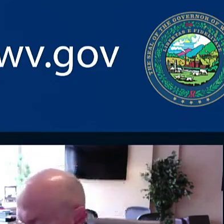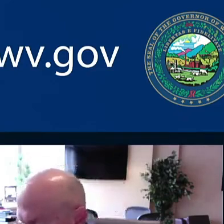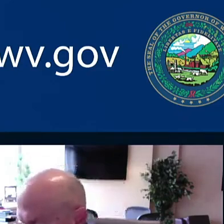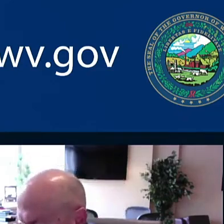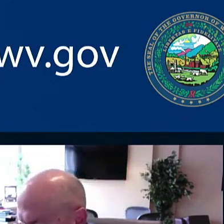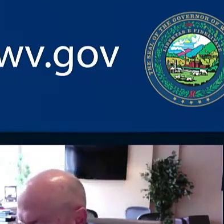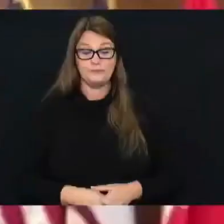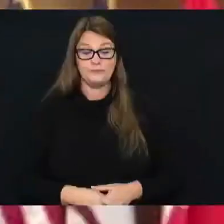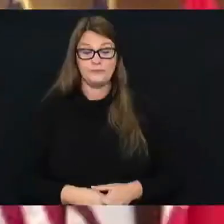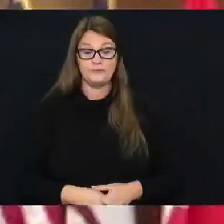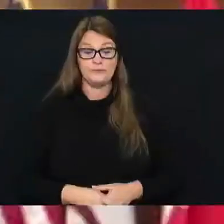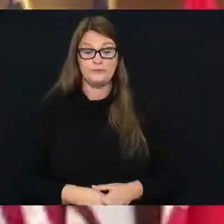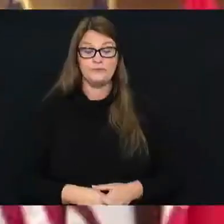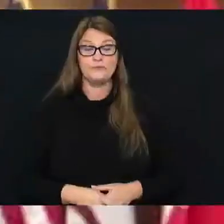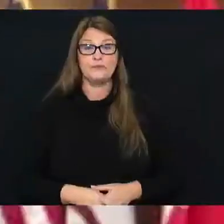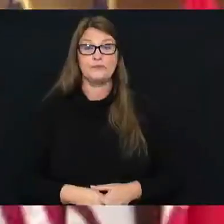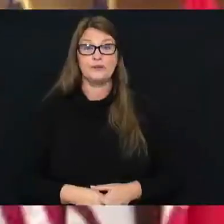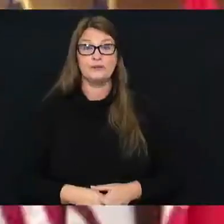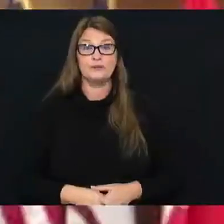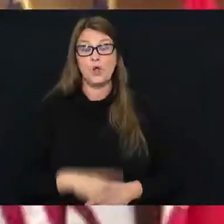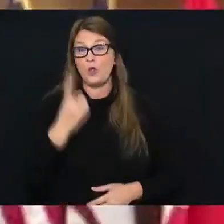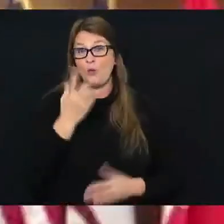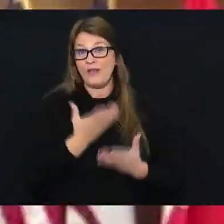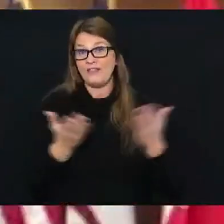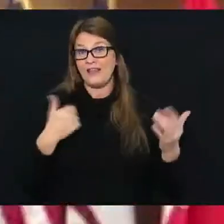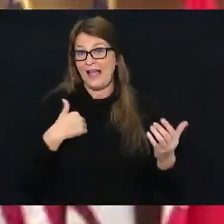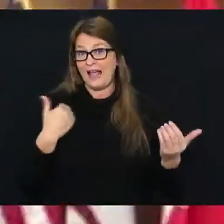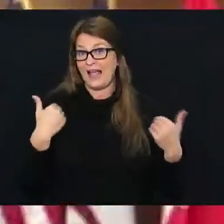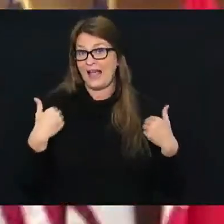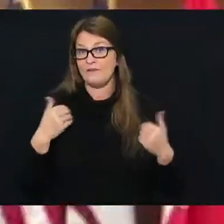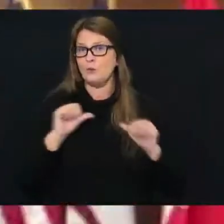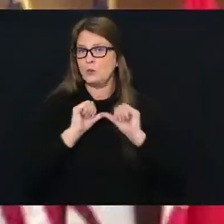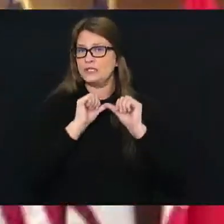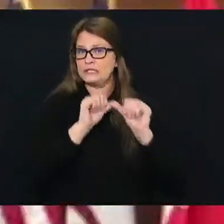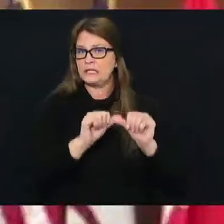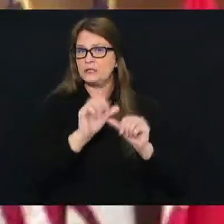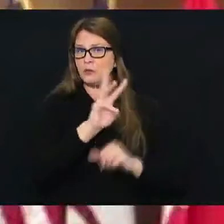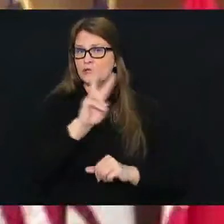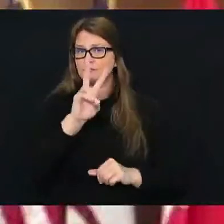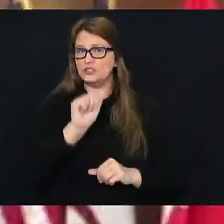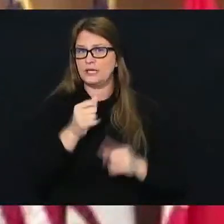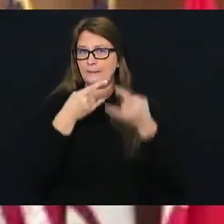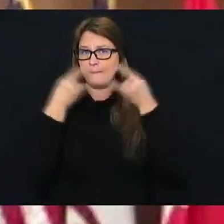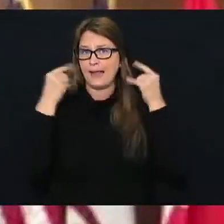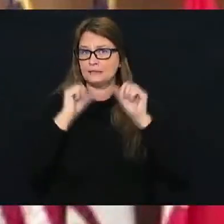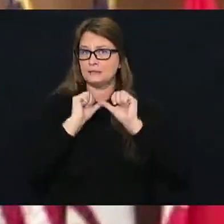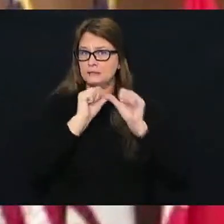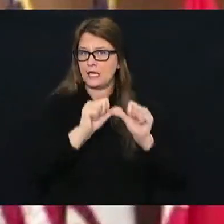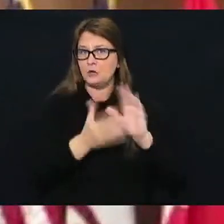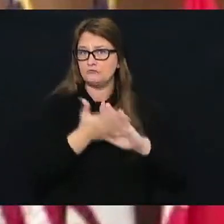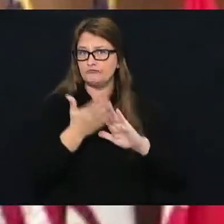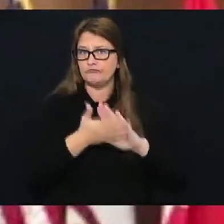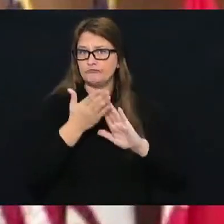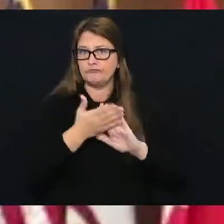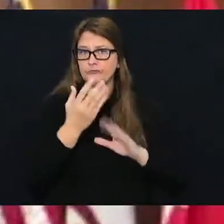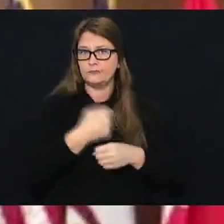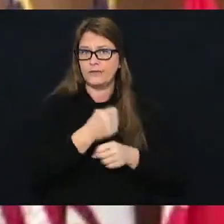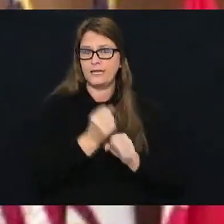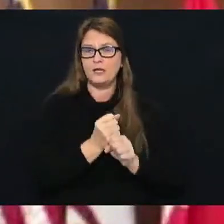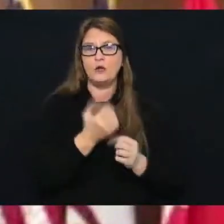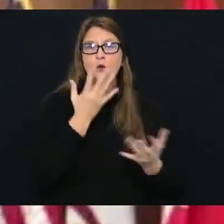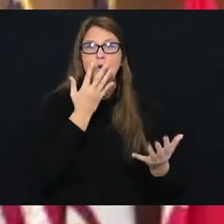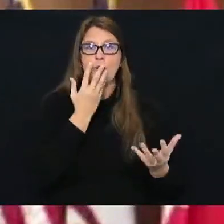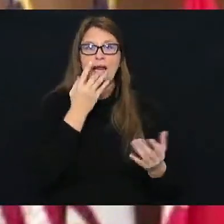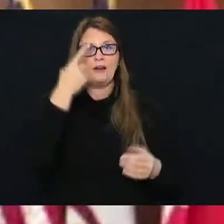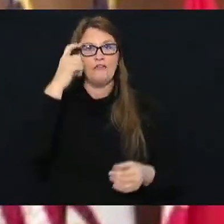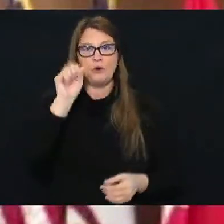Hey, sir, the update I have is that we are continuing to make the West Virginia mask. We're waiting on the steel die to